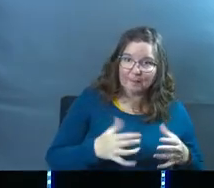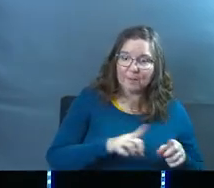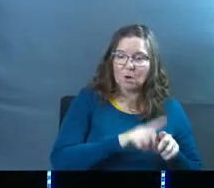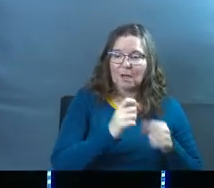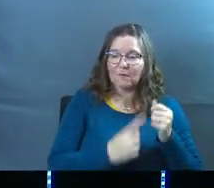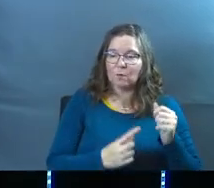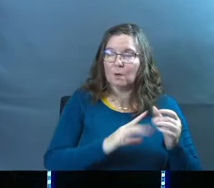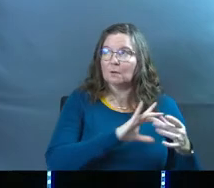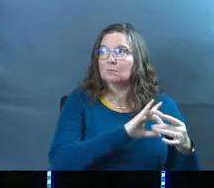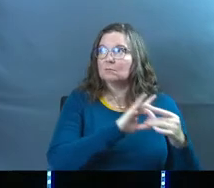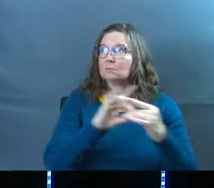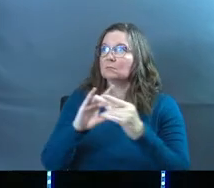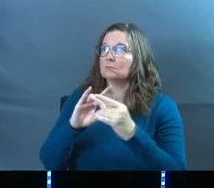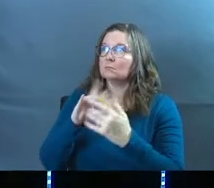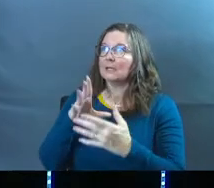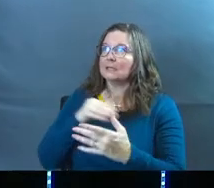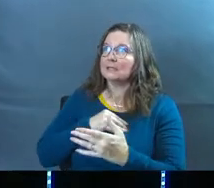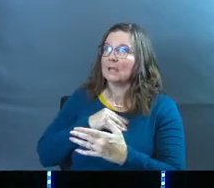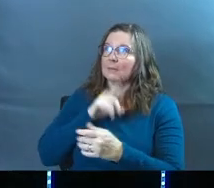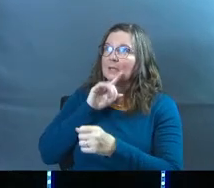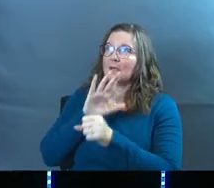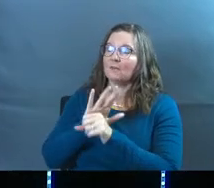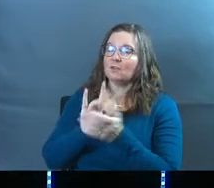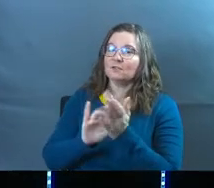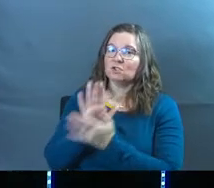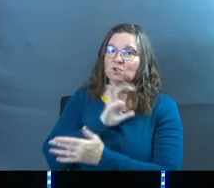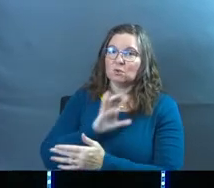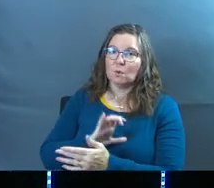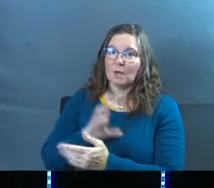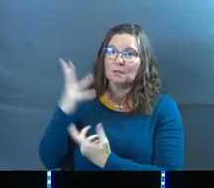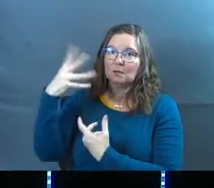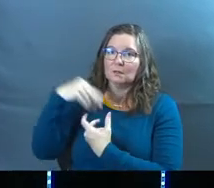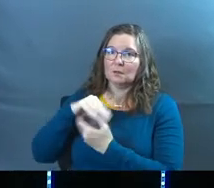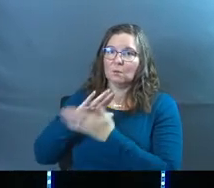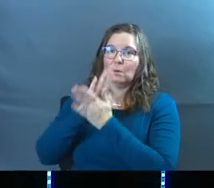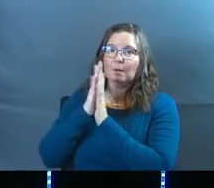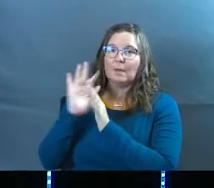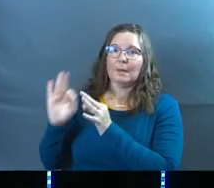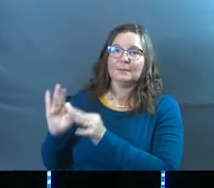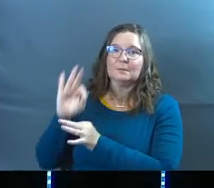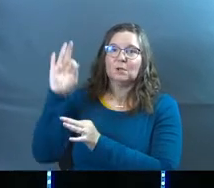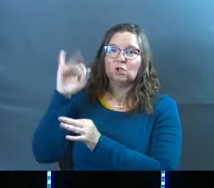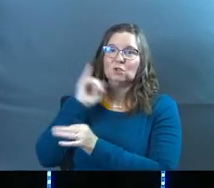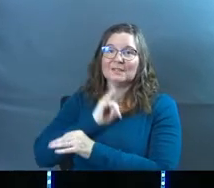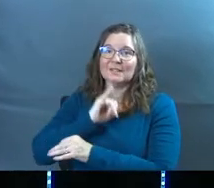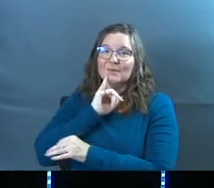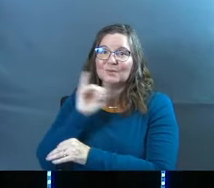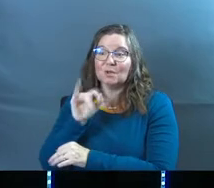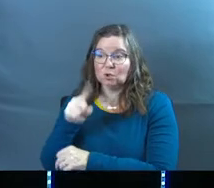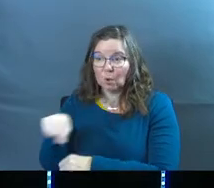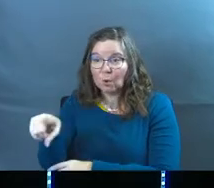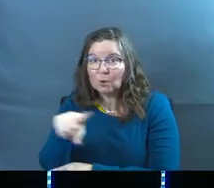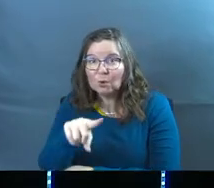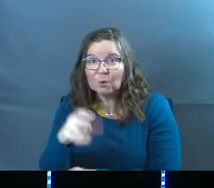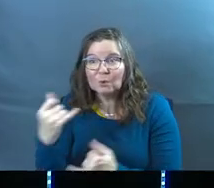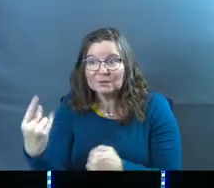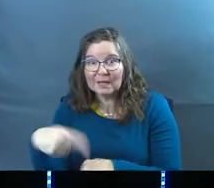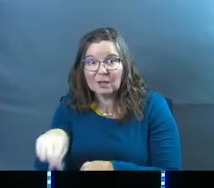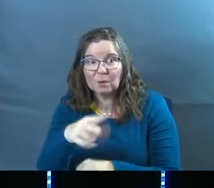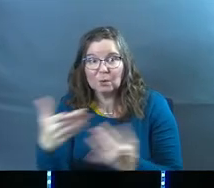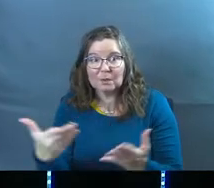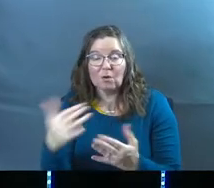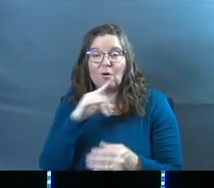everybody who has come to Christ and accepted the covenant of Jesus Christ, we are spiritual Israel. So you are